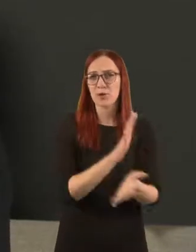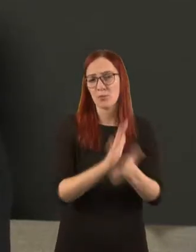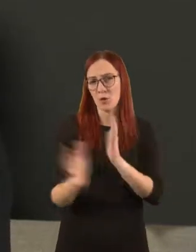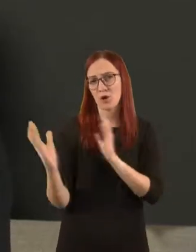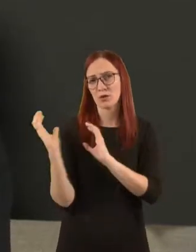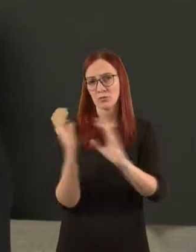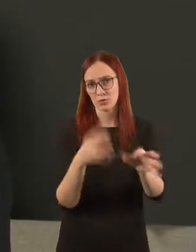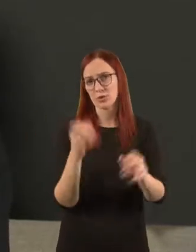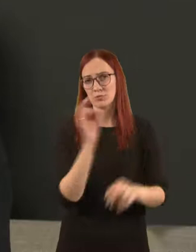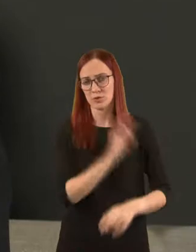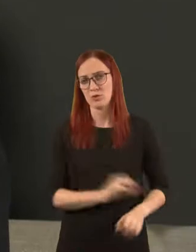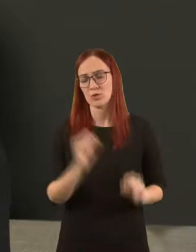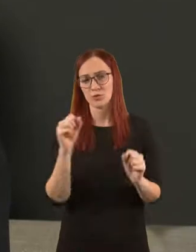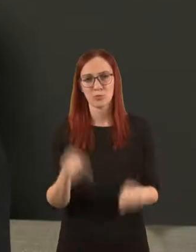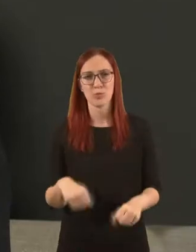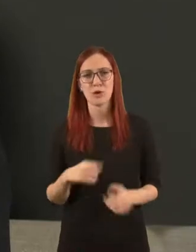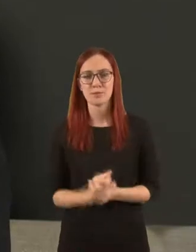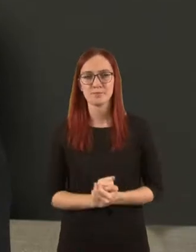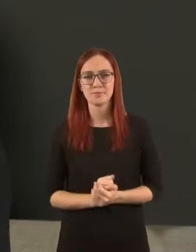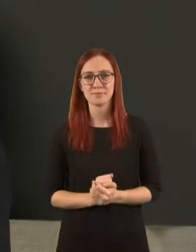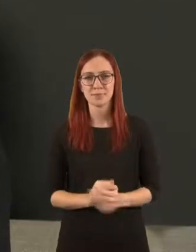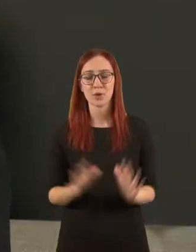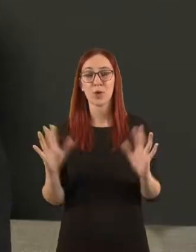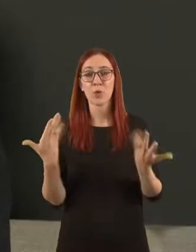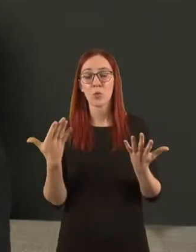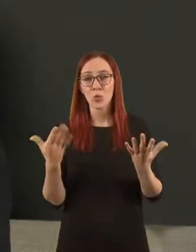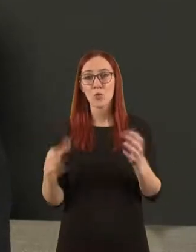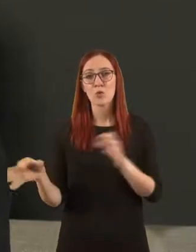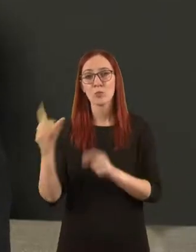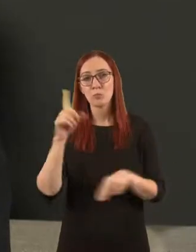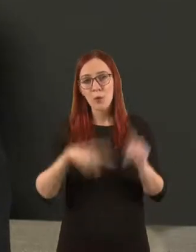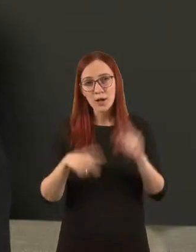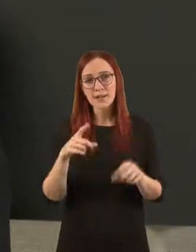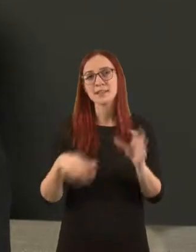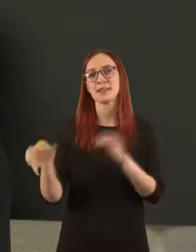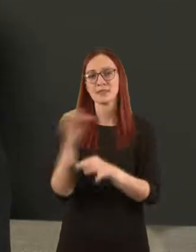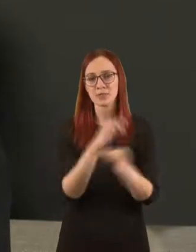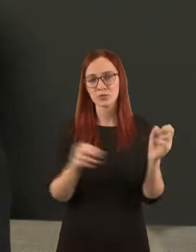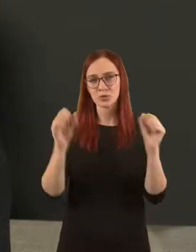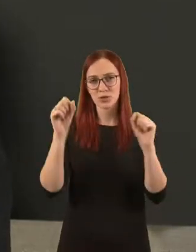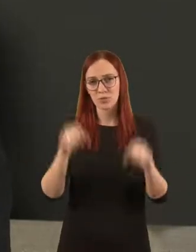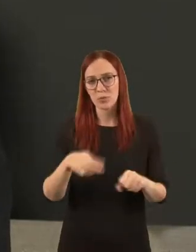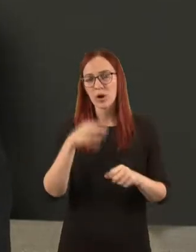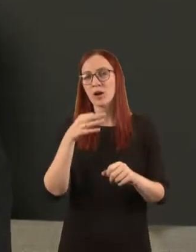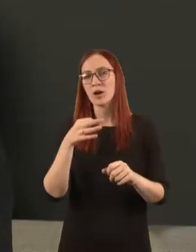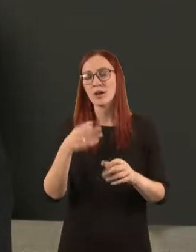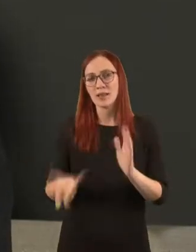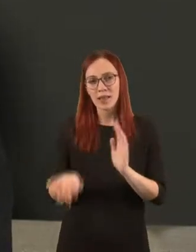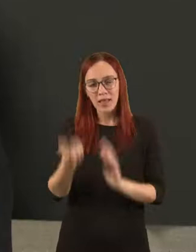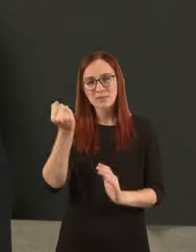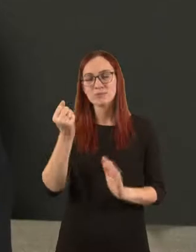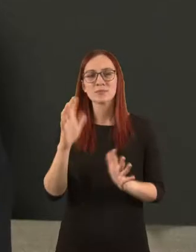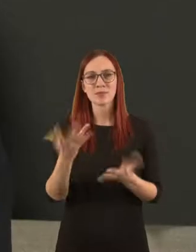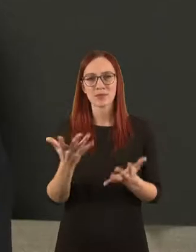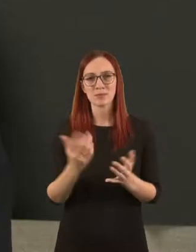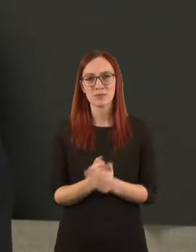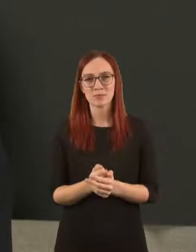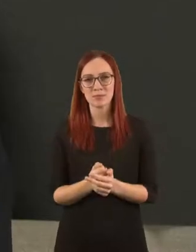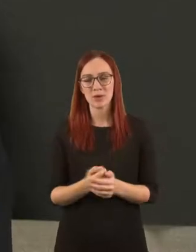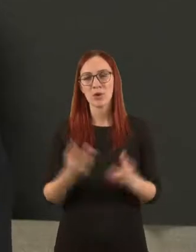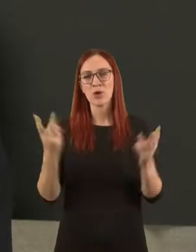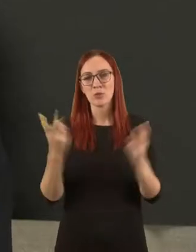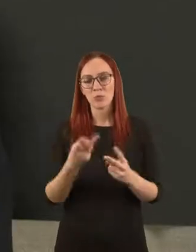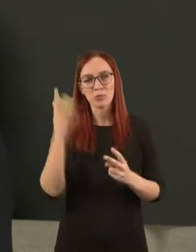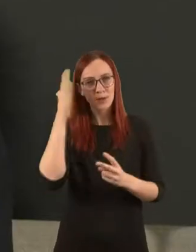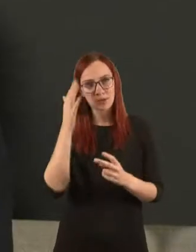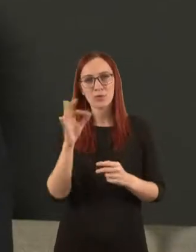Some population groups can use public transport free of charge. So we